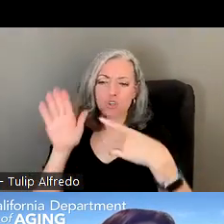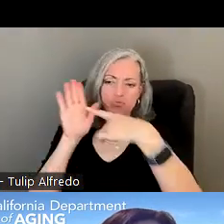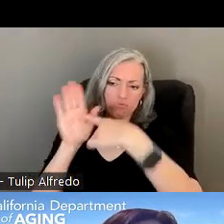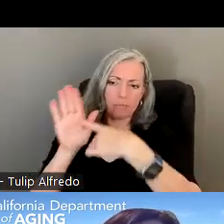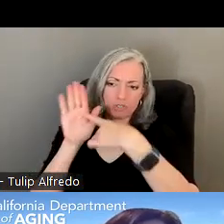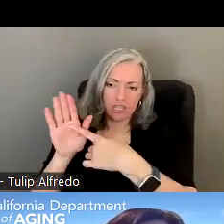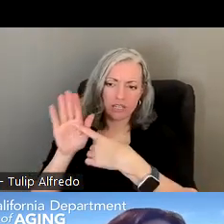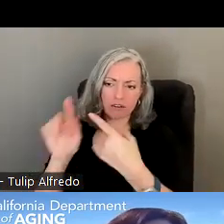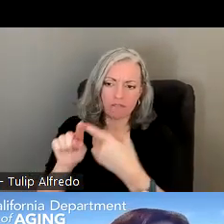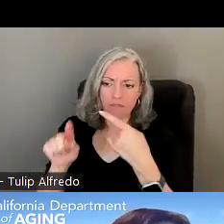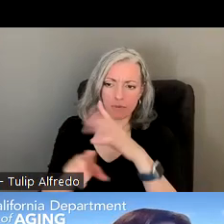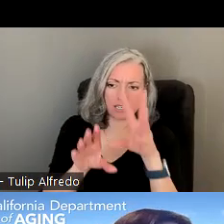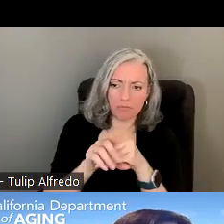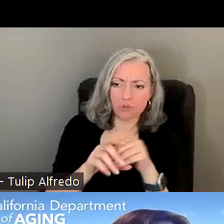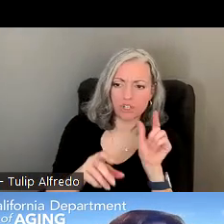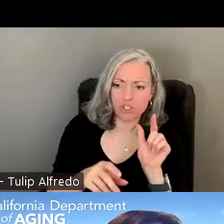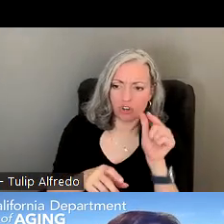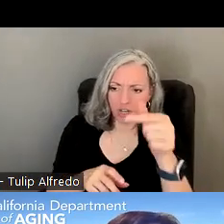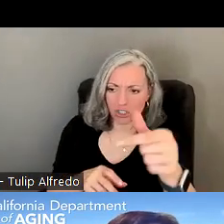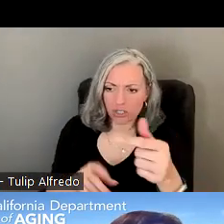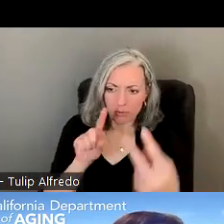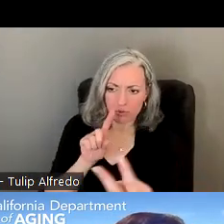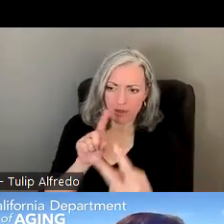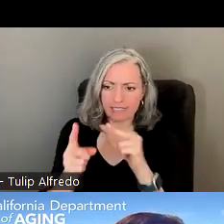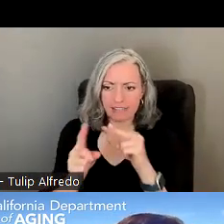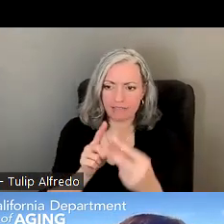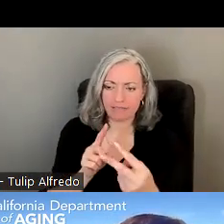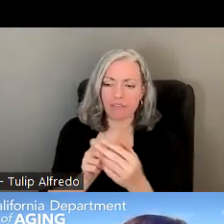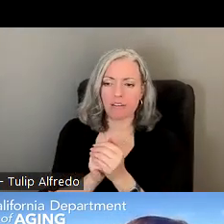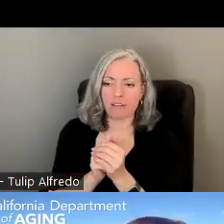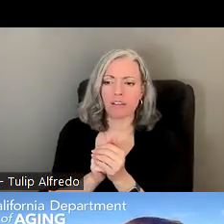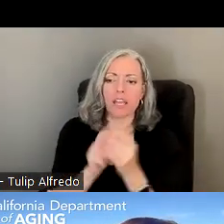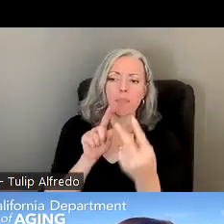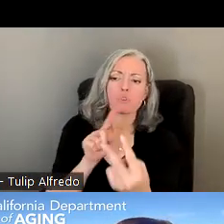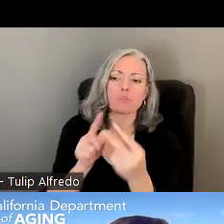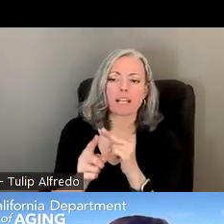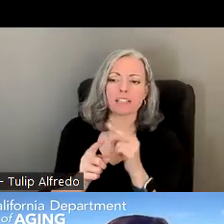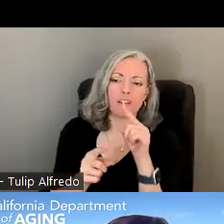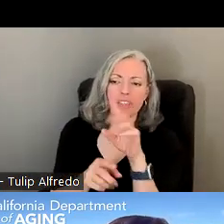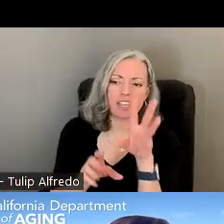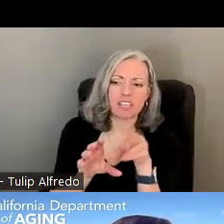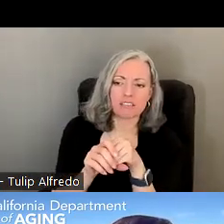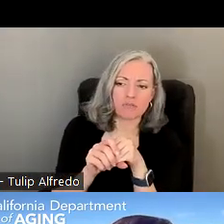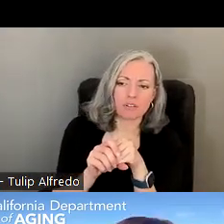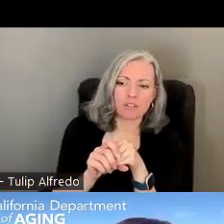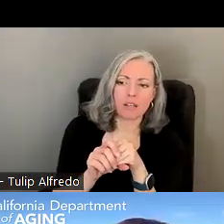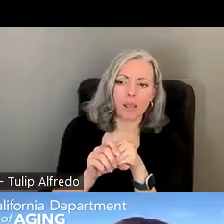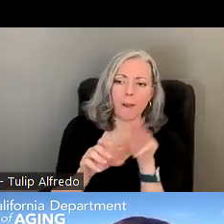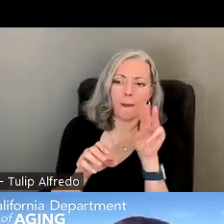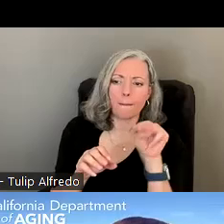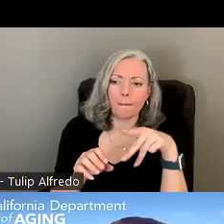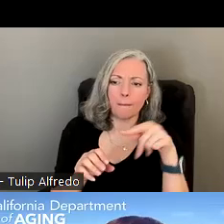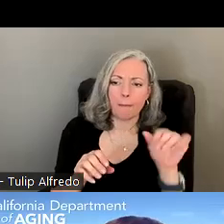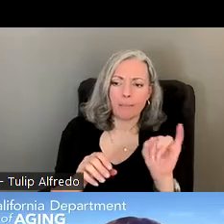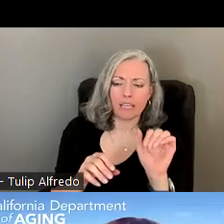a intergenerational perspective and a perspective of intersectionality mapping. That would be